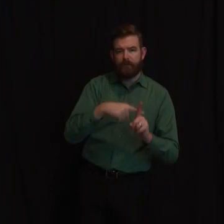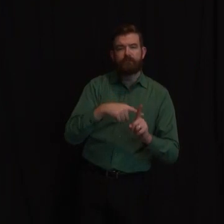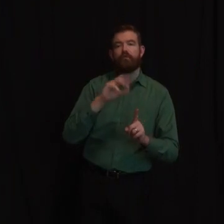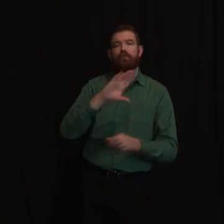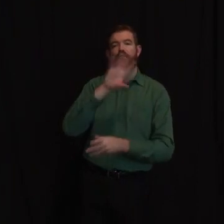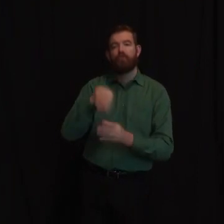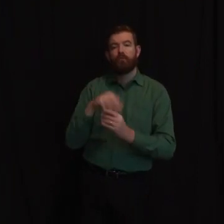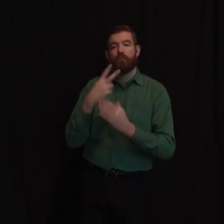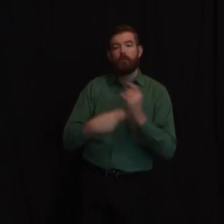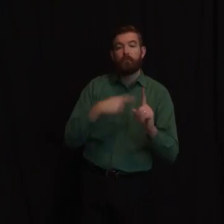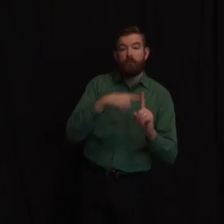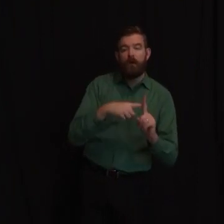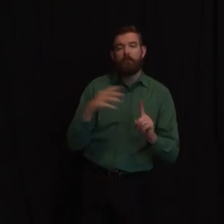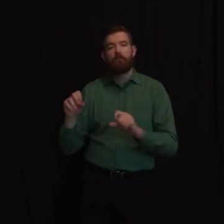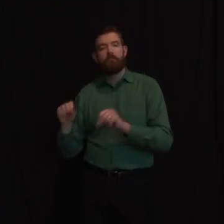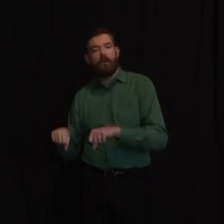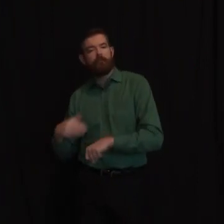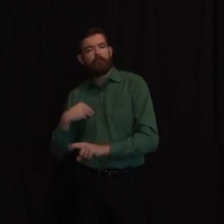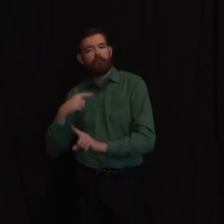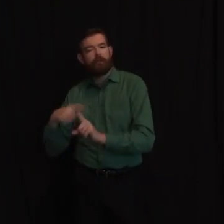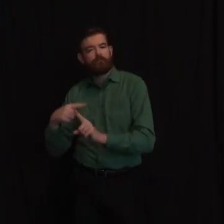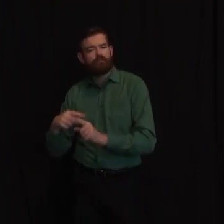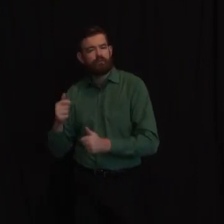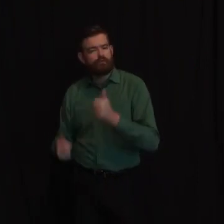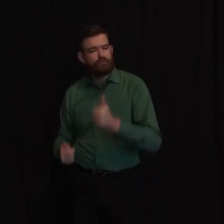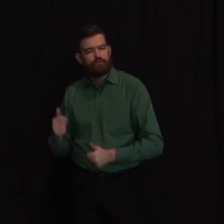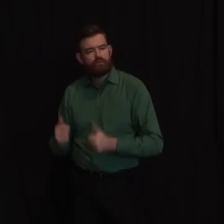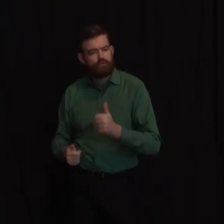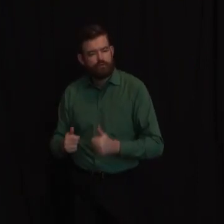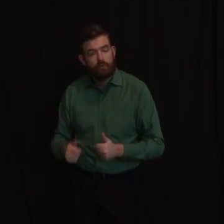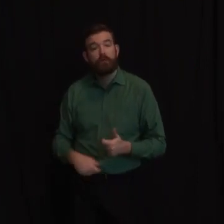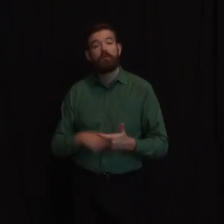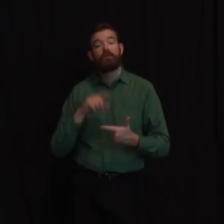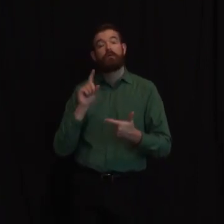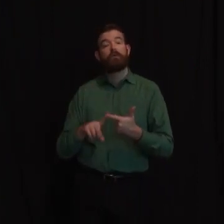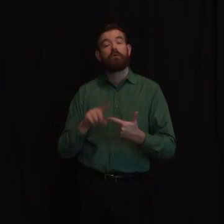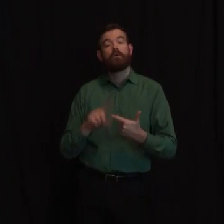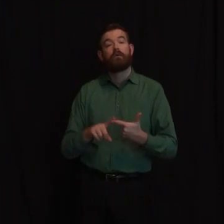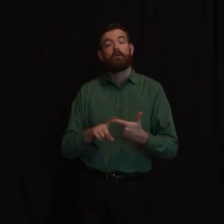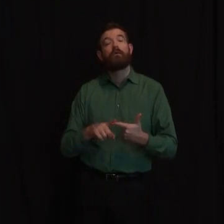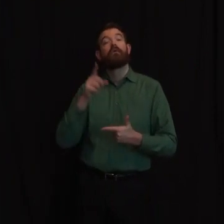deaths released yesterday and those today add up to